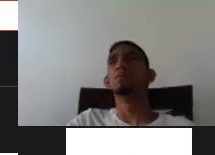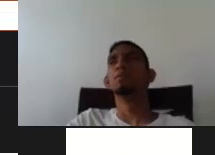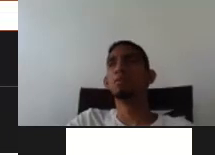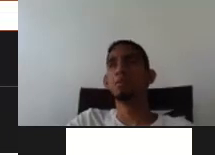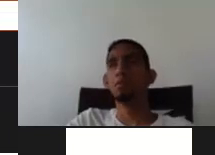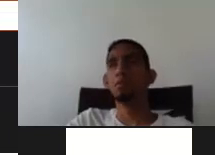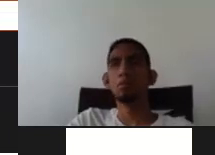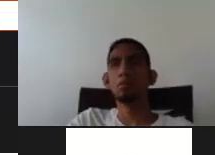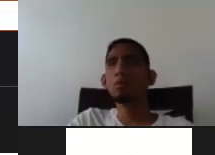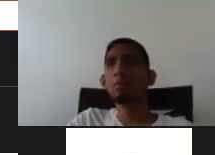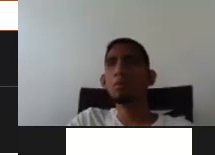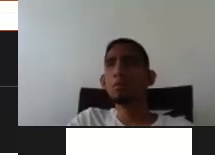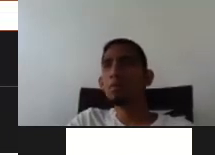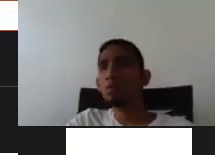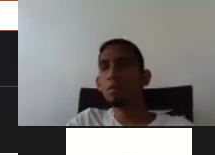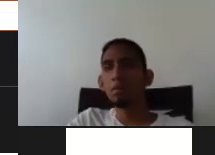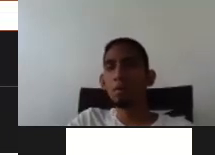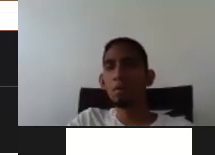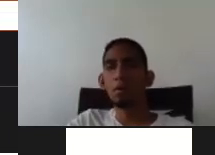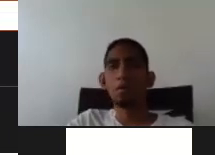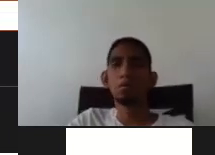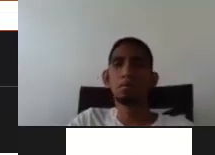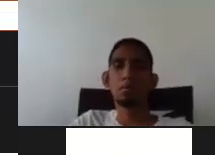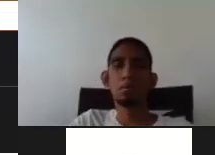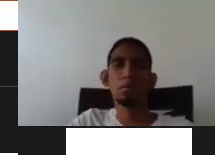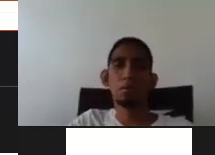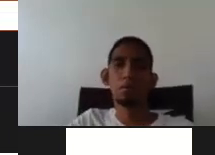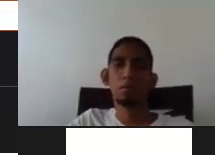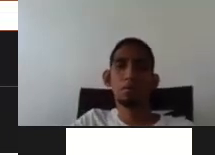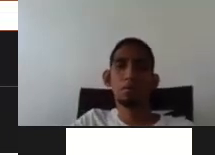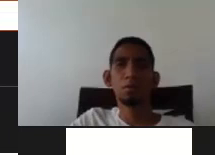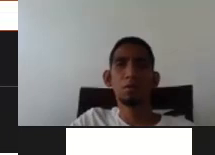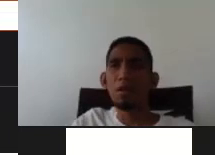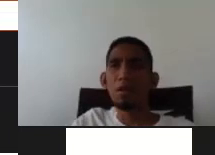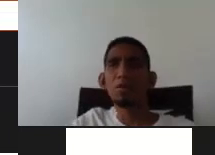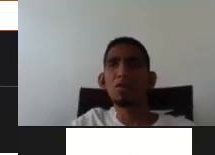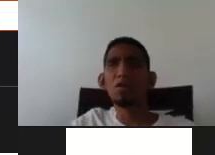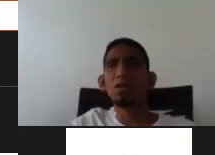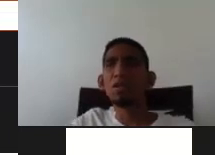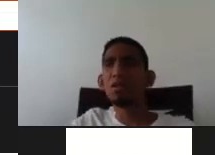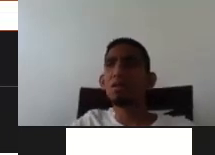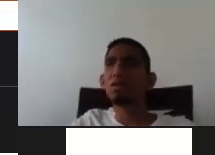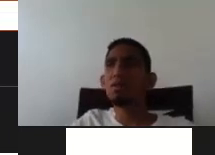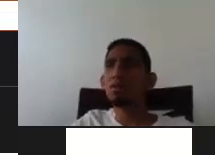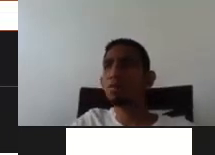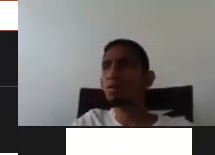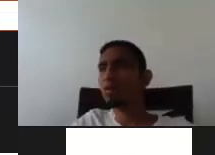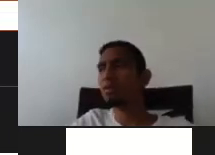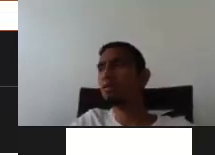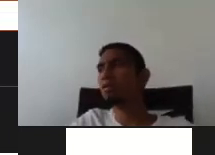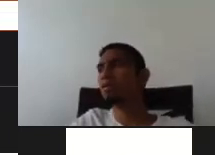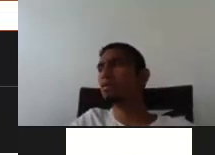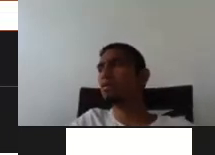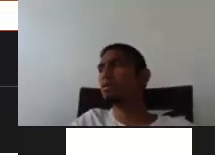DNA service that you've heard about maybe in for-profit companies. And the data from the program will